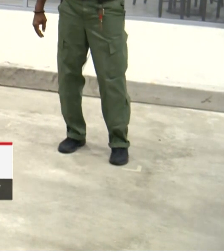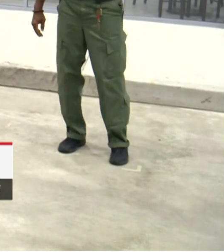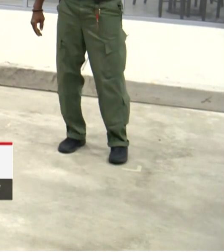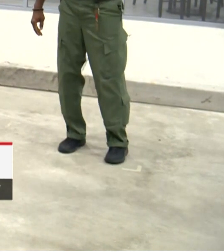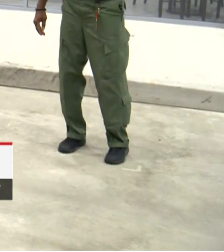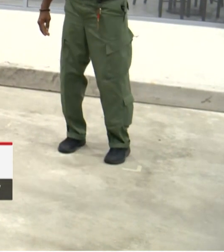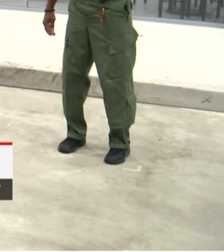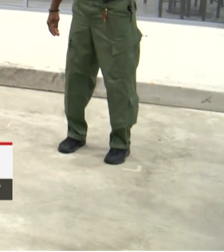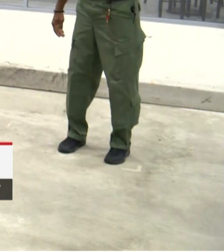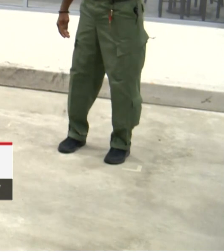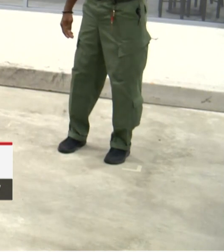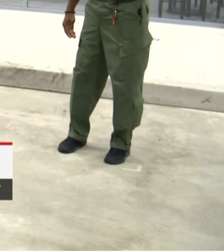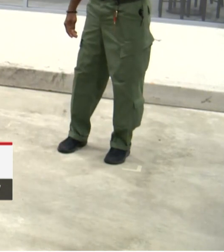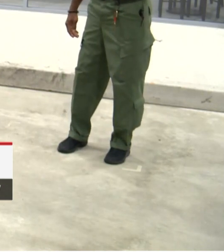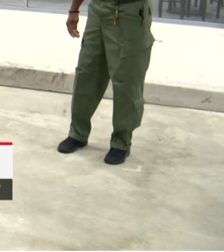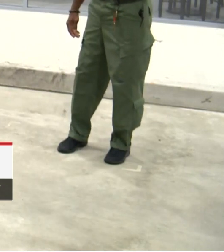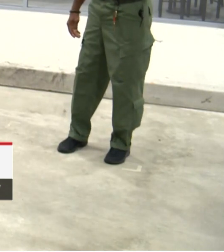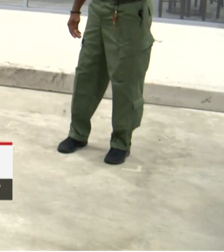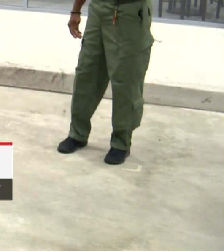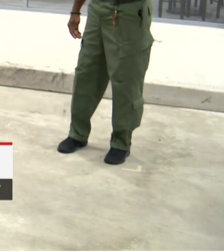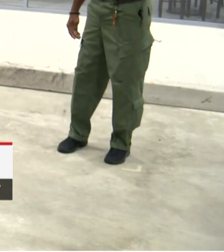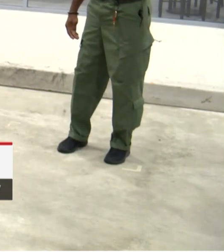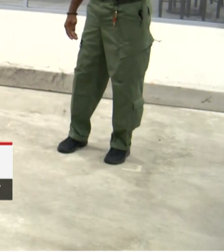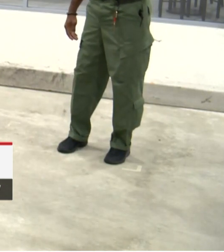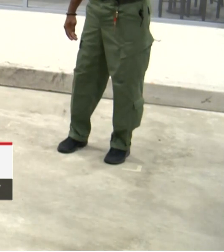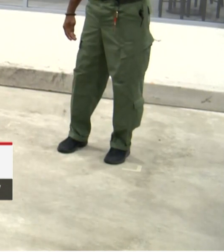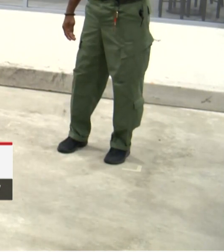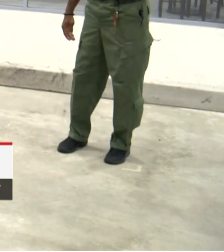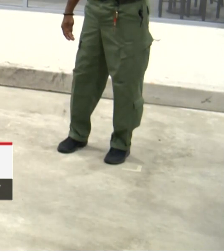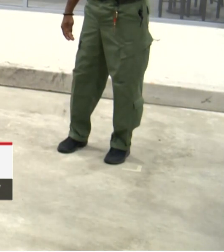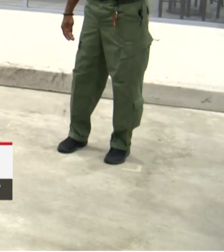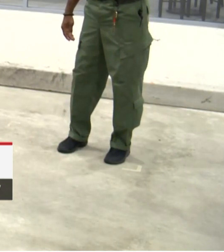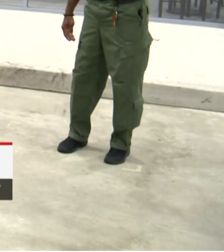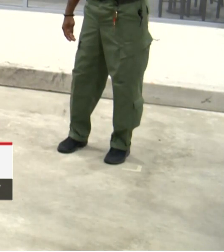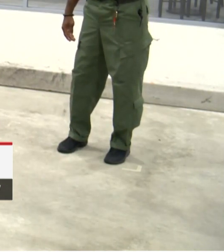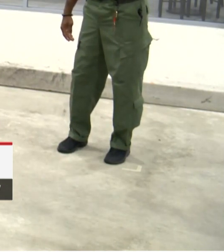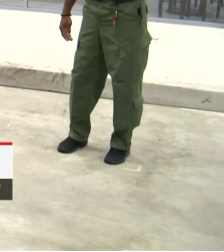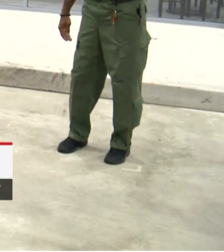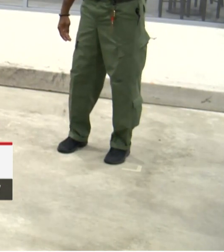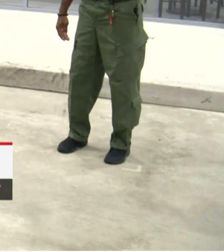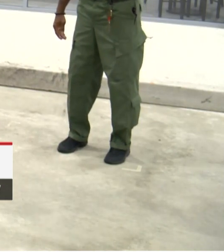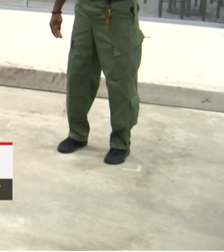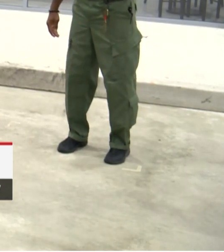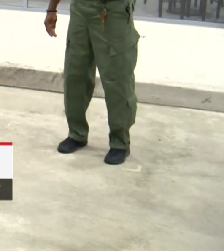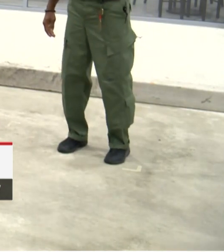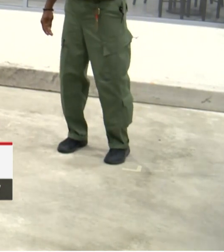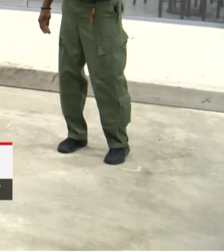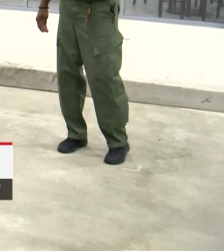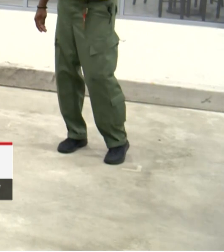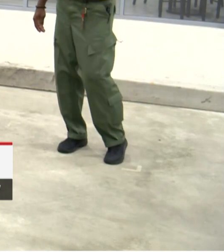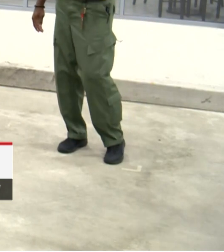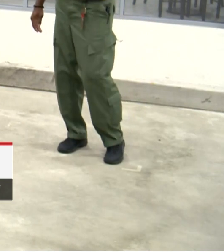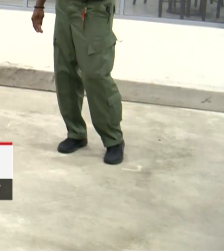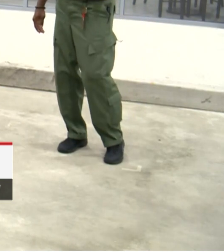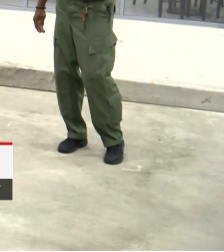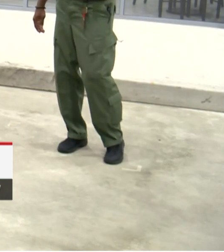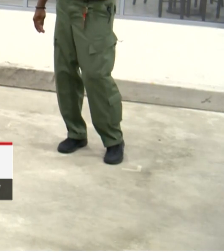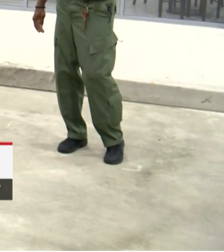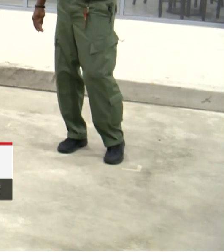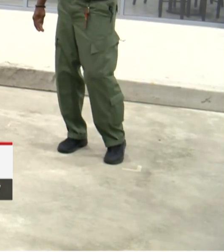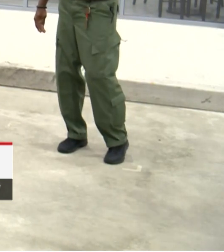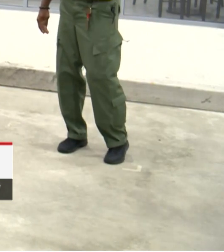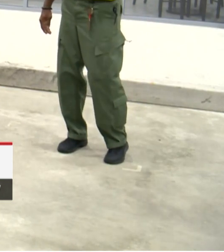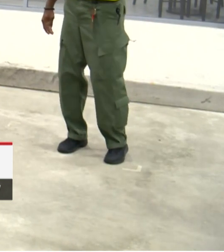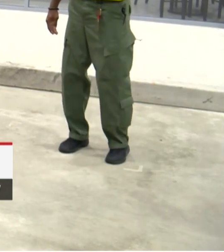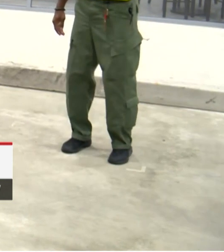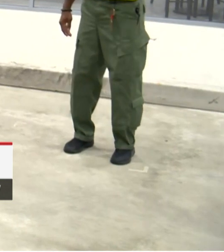And while shopping inside, the owner thought what he saw to be a valuable gun. The purpose of this scenario was to